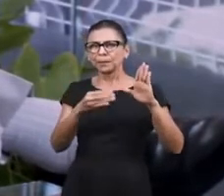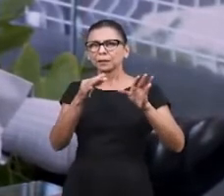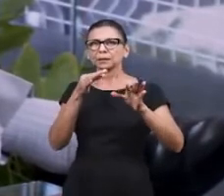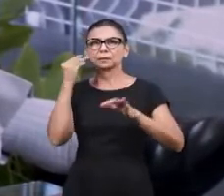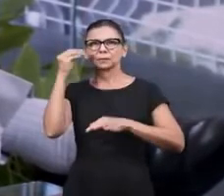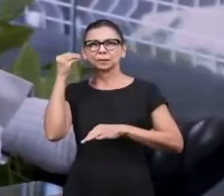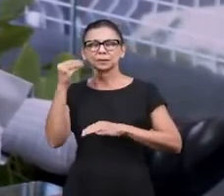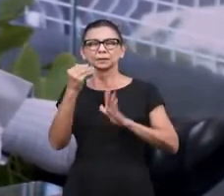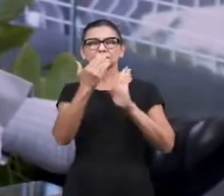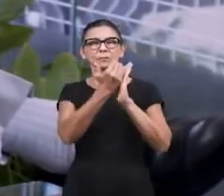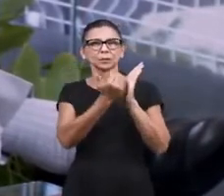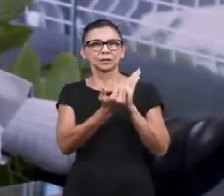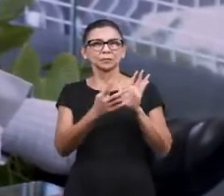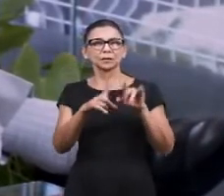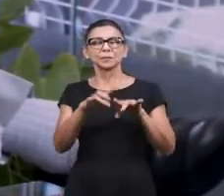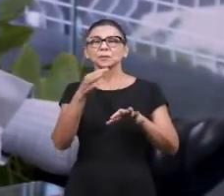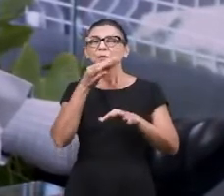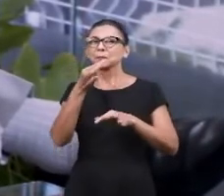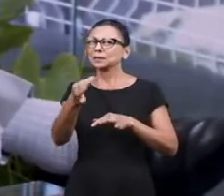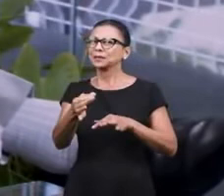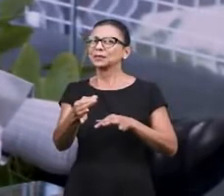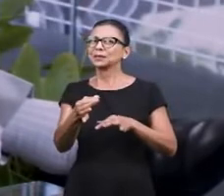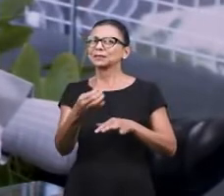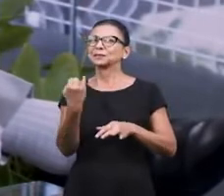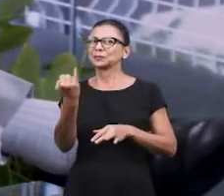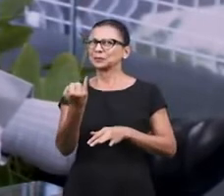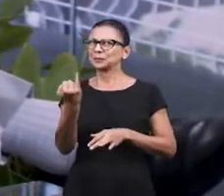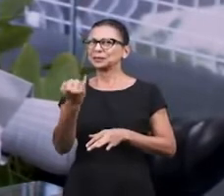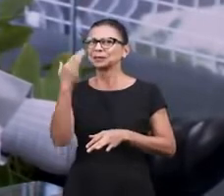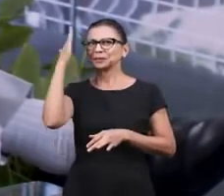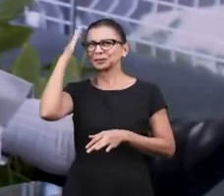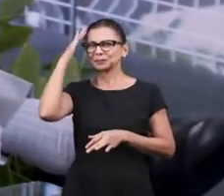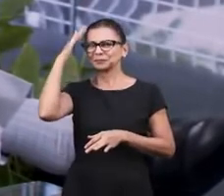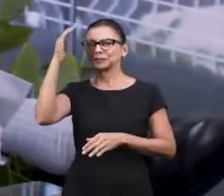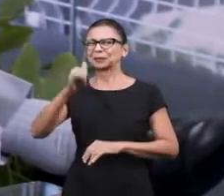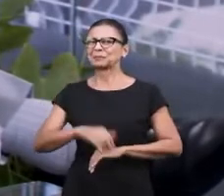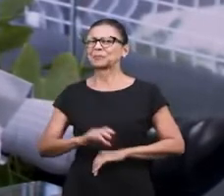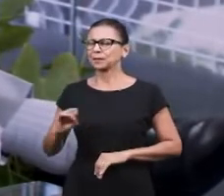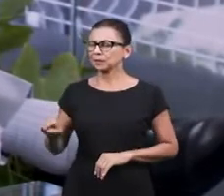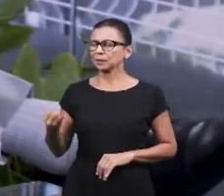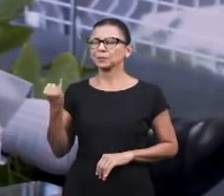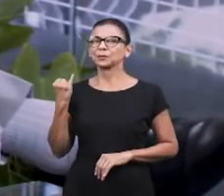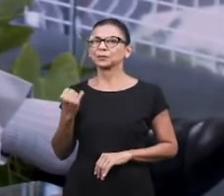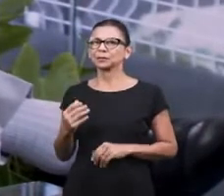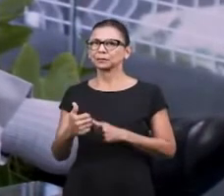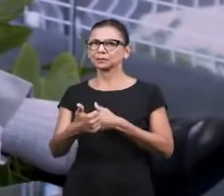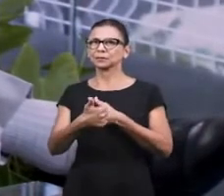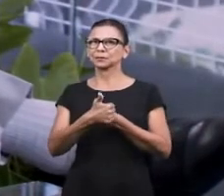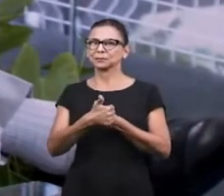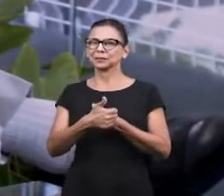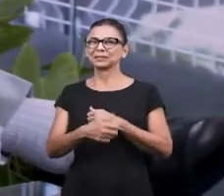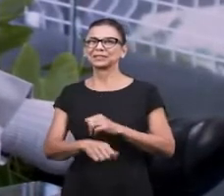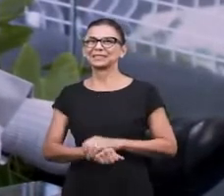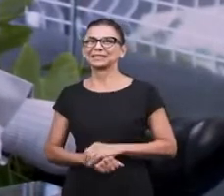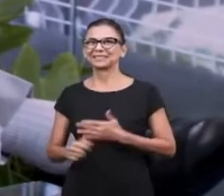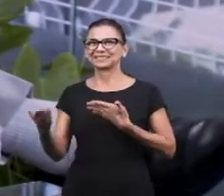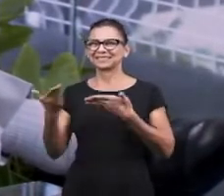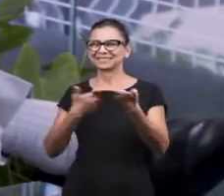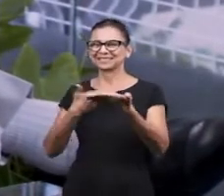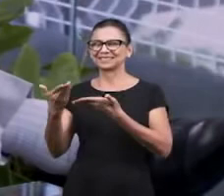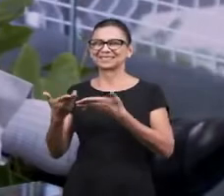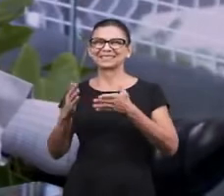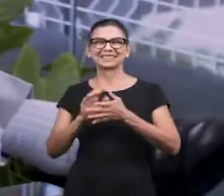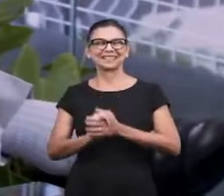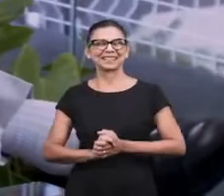program and send us your suggestions. It'll be very good to know your opinion and take the opportunity to like and share